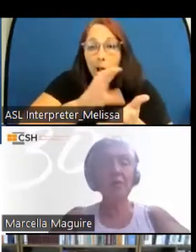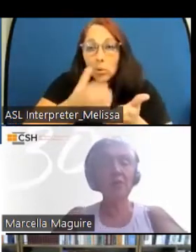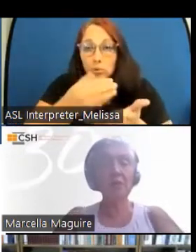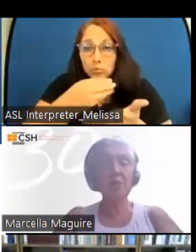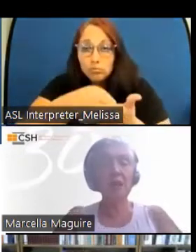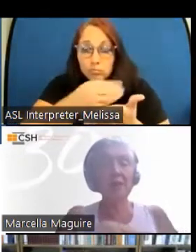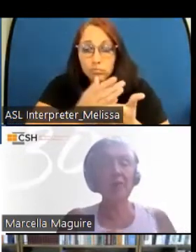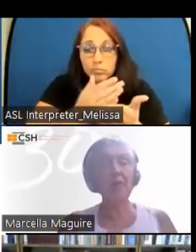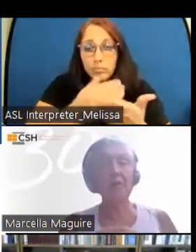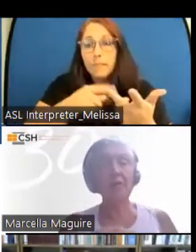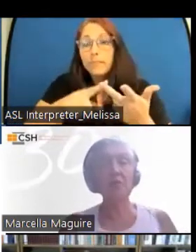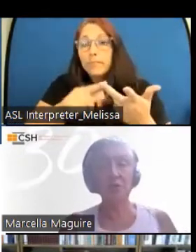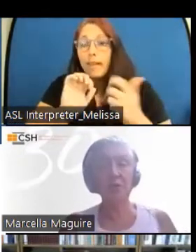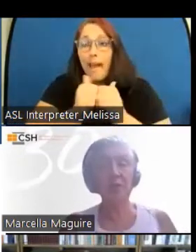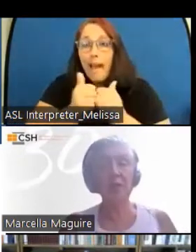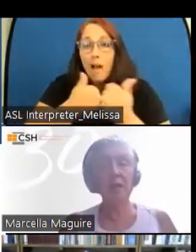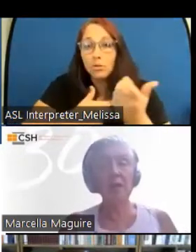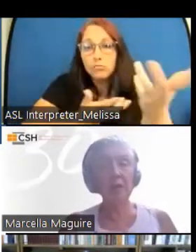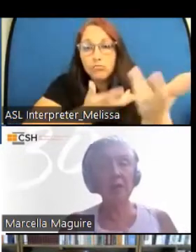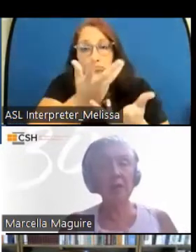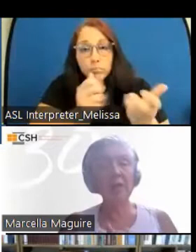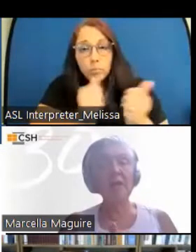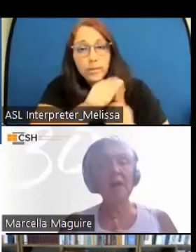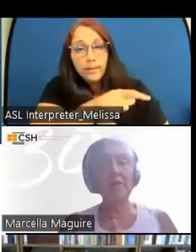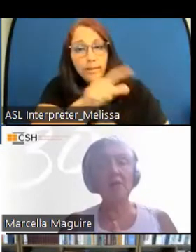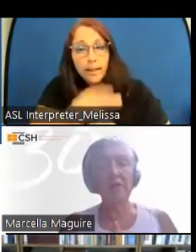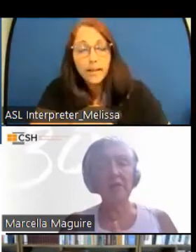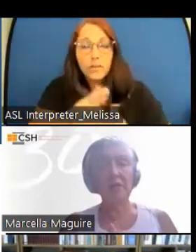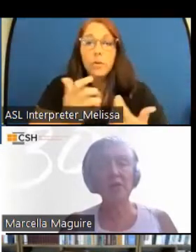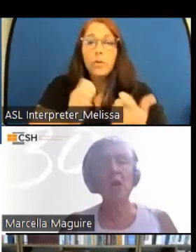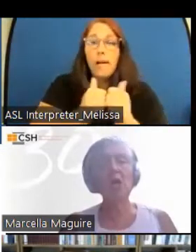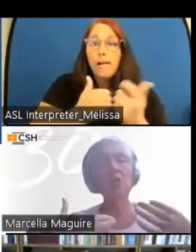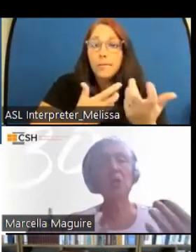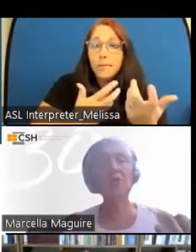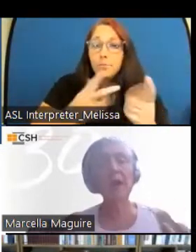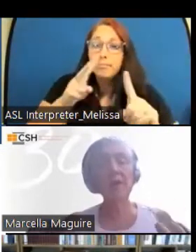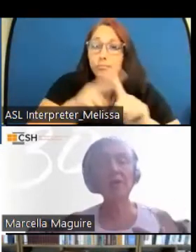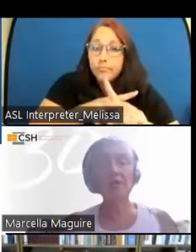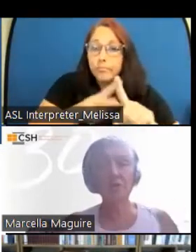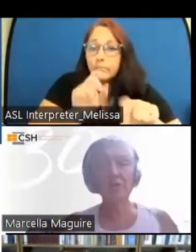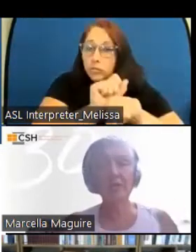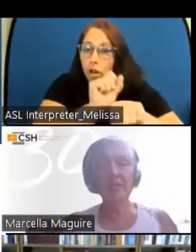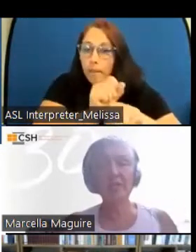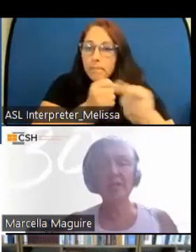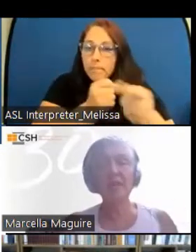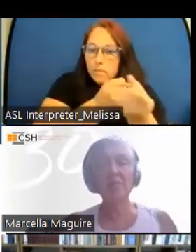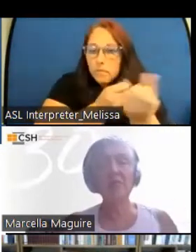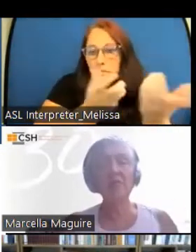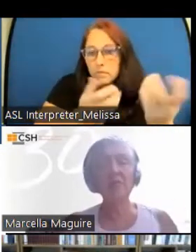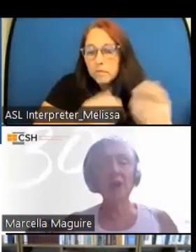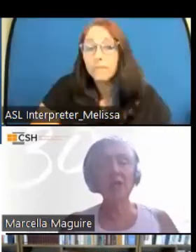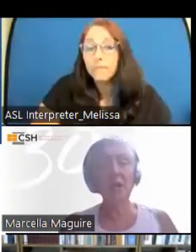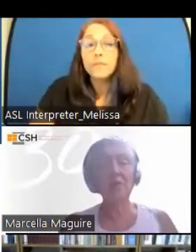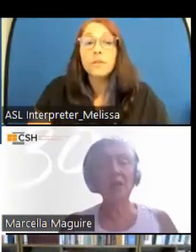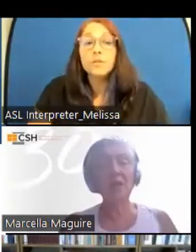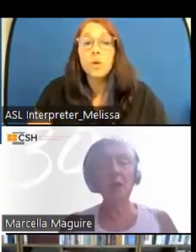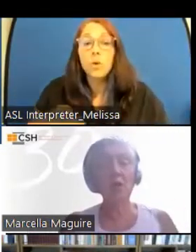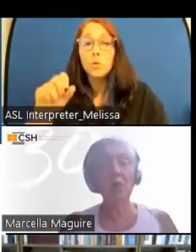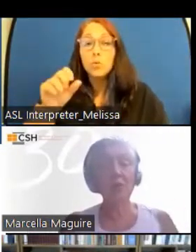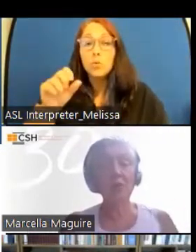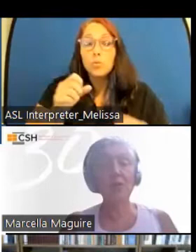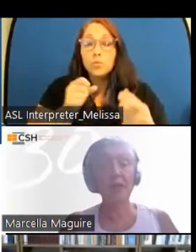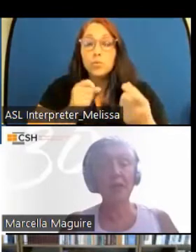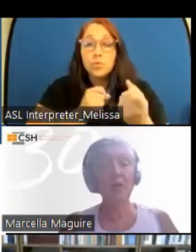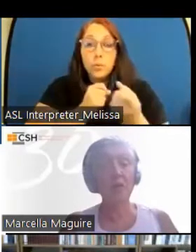with community-based healthcare, treatment, employment, and other services. Supportive housing services sees them very much as a